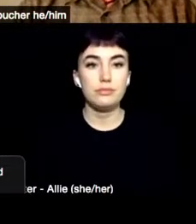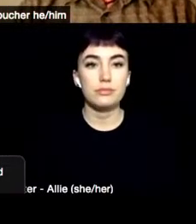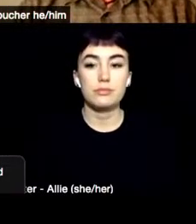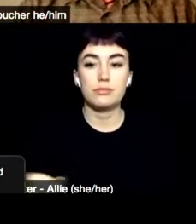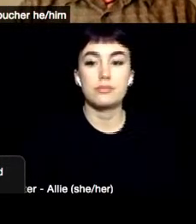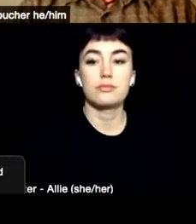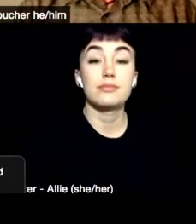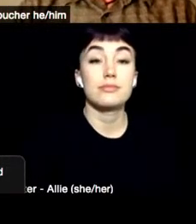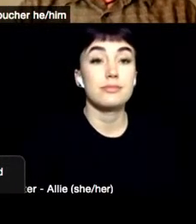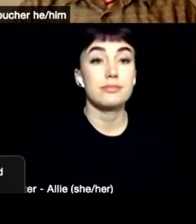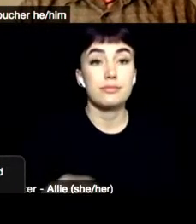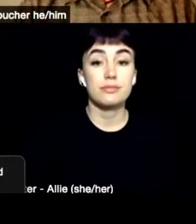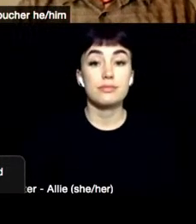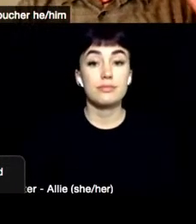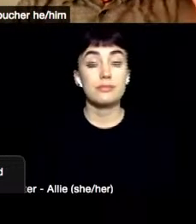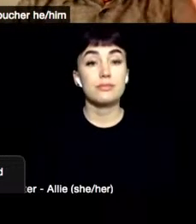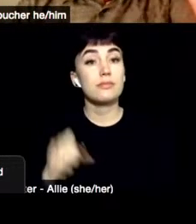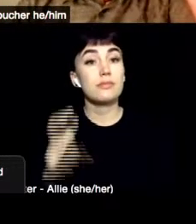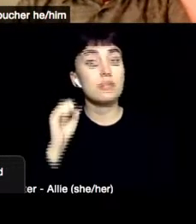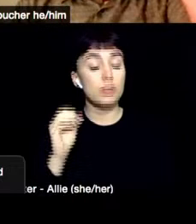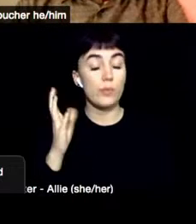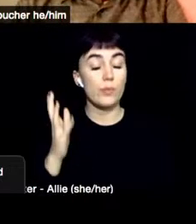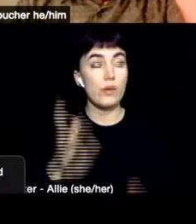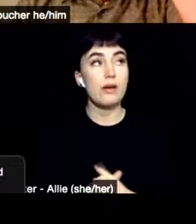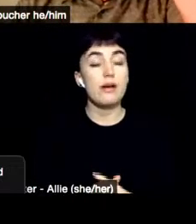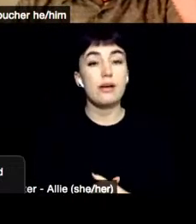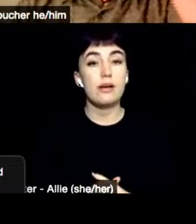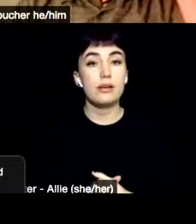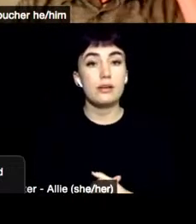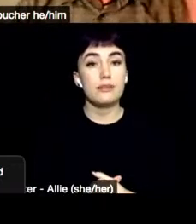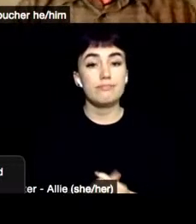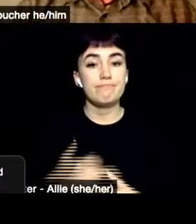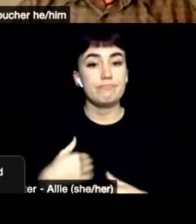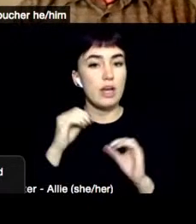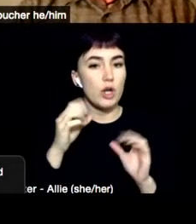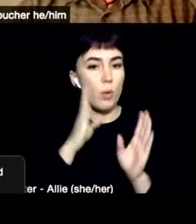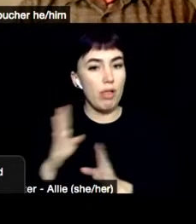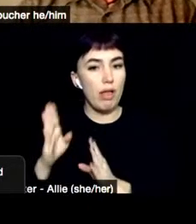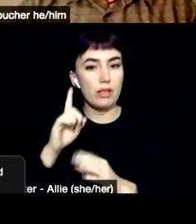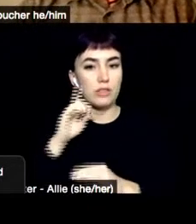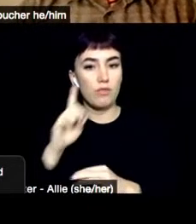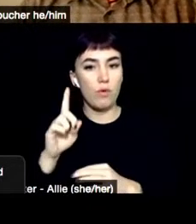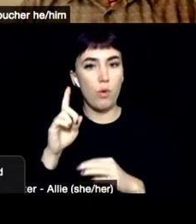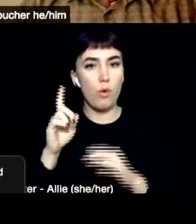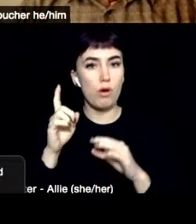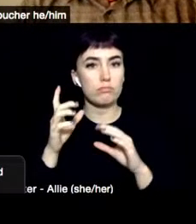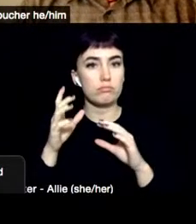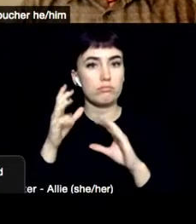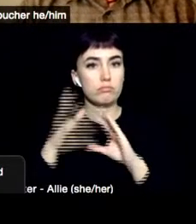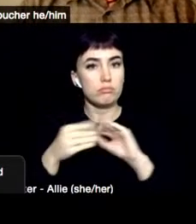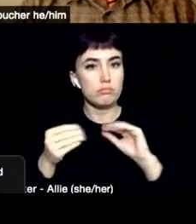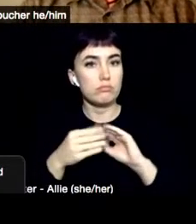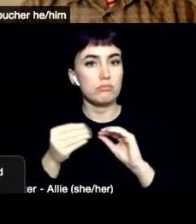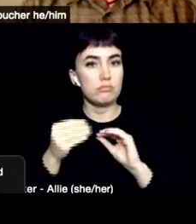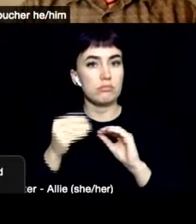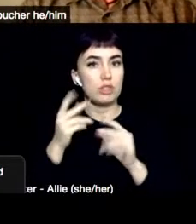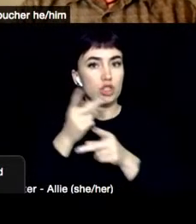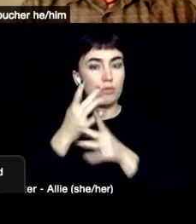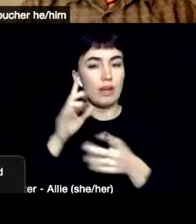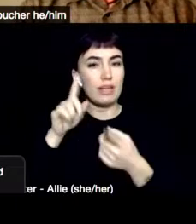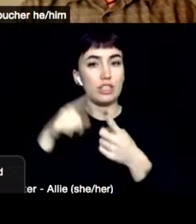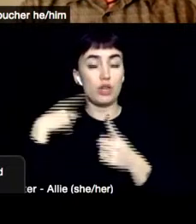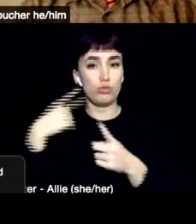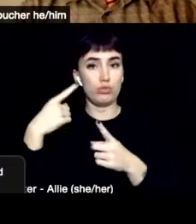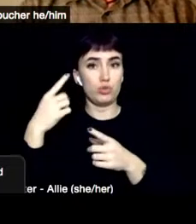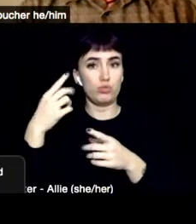Go ahead, Iman. So I had no plans on speaking, Supervisor Maley, until you called me out